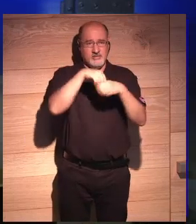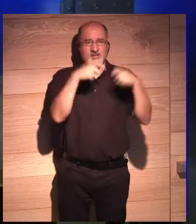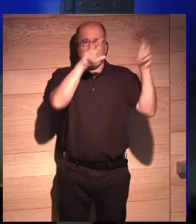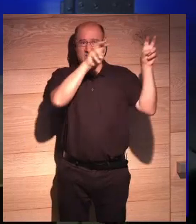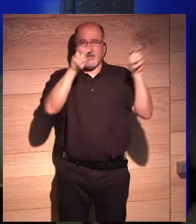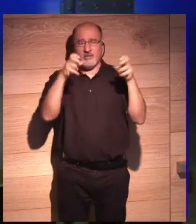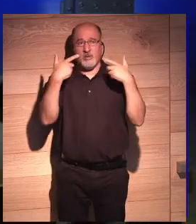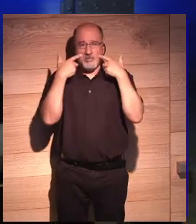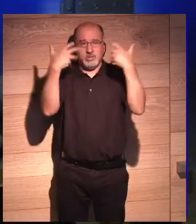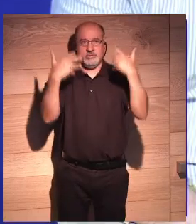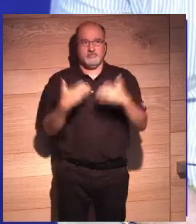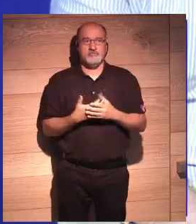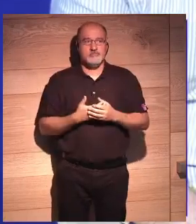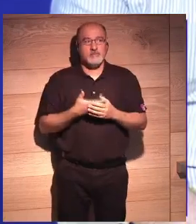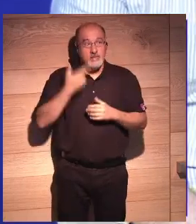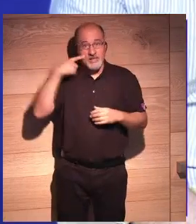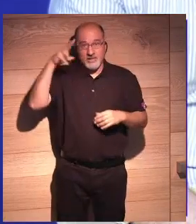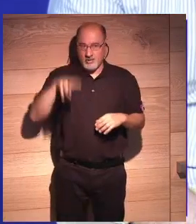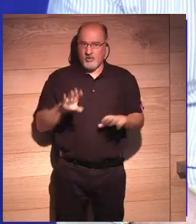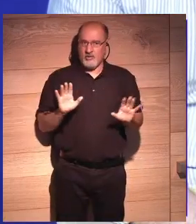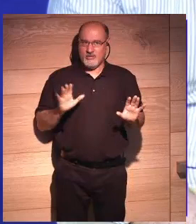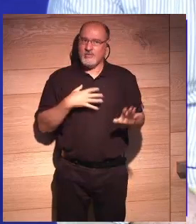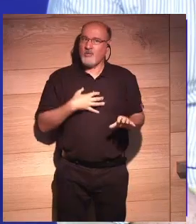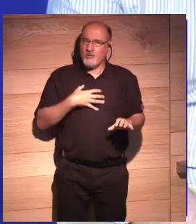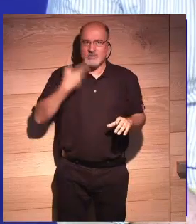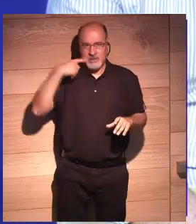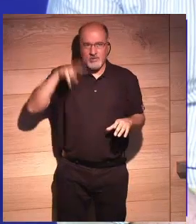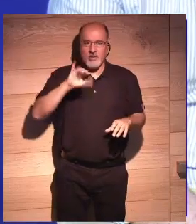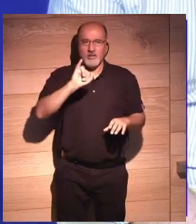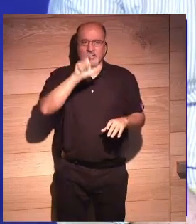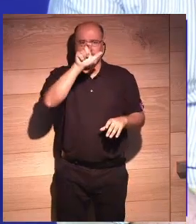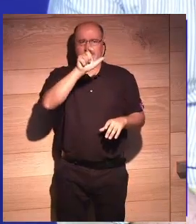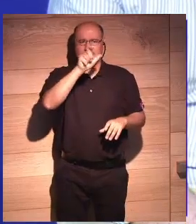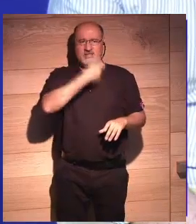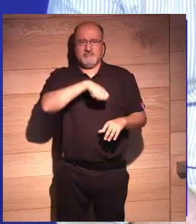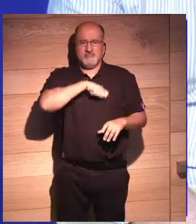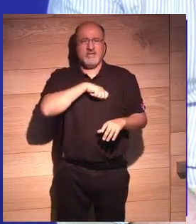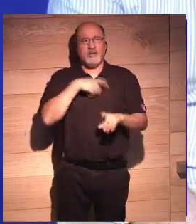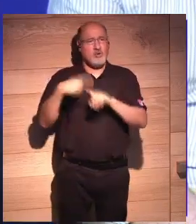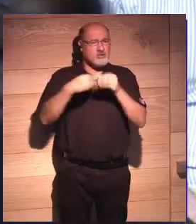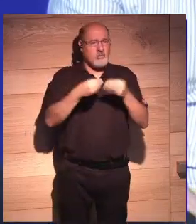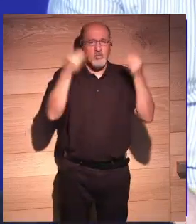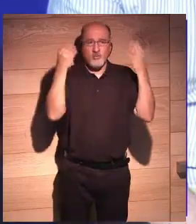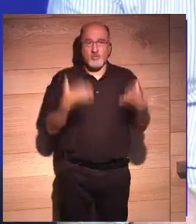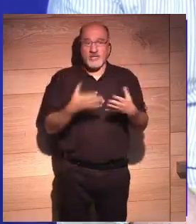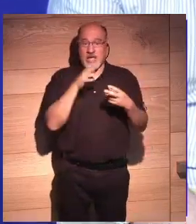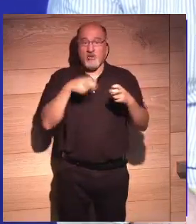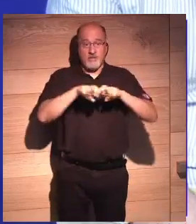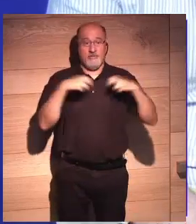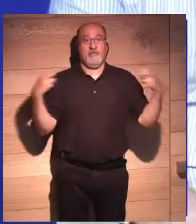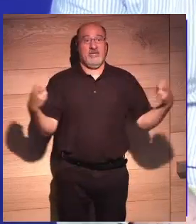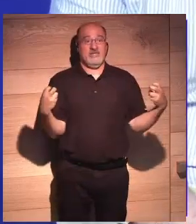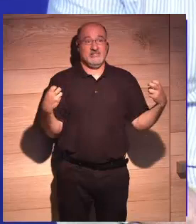are and developing very important topics all around the place. And sometimes it's difficult to acknowledge that we are doing things really good. And